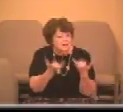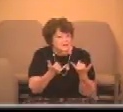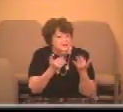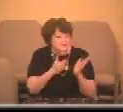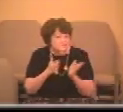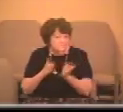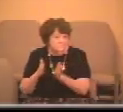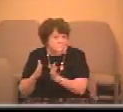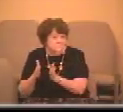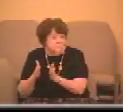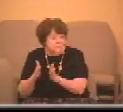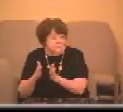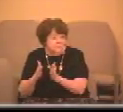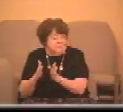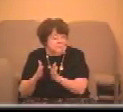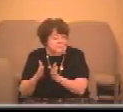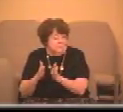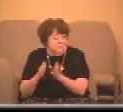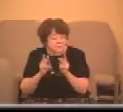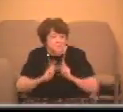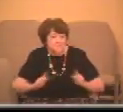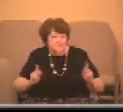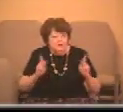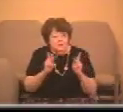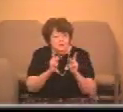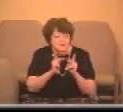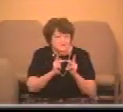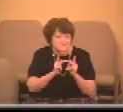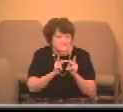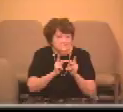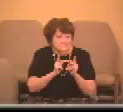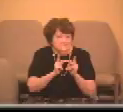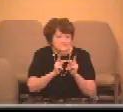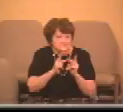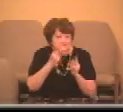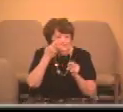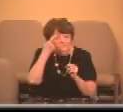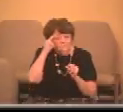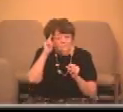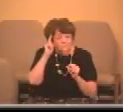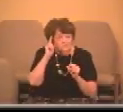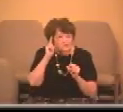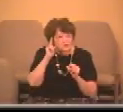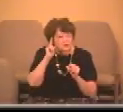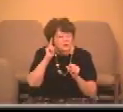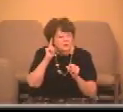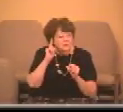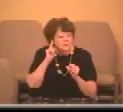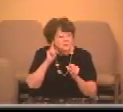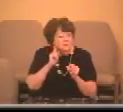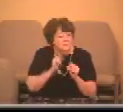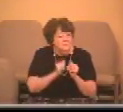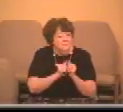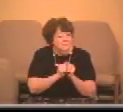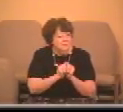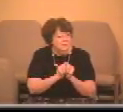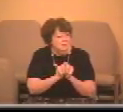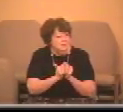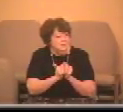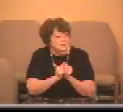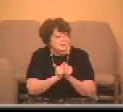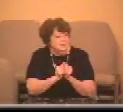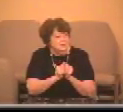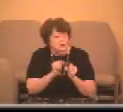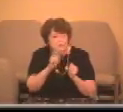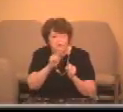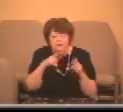her case, getting her place ready to sell. So they describe their weekend this way. They come to